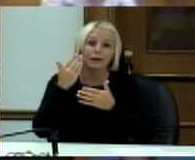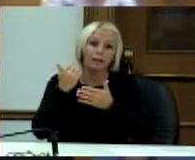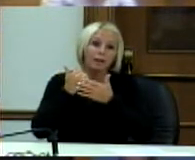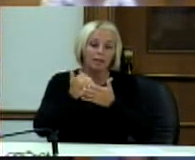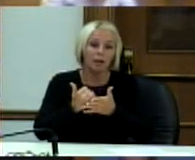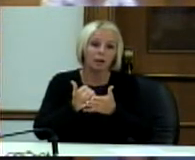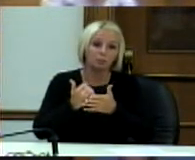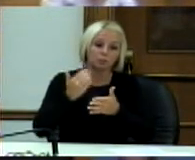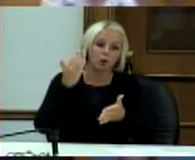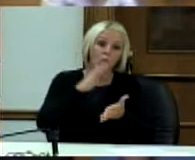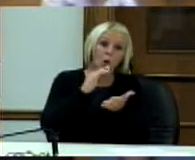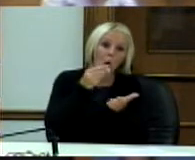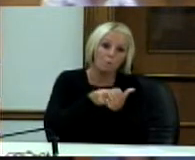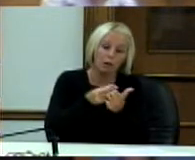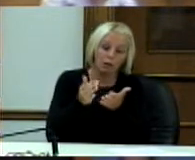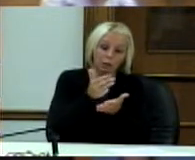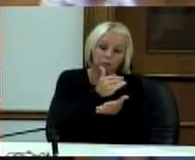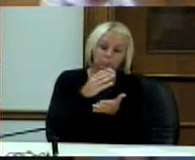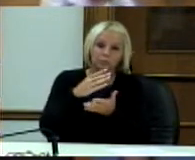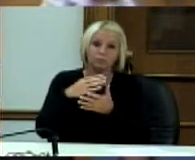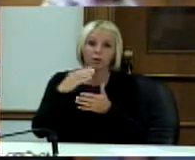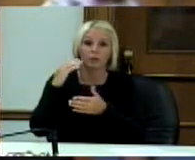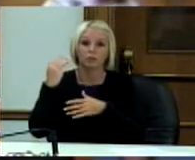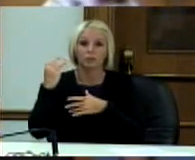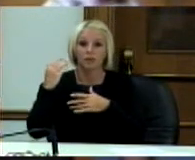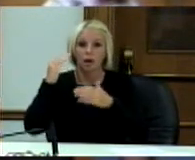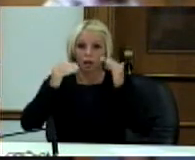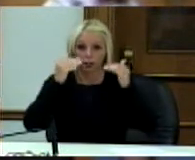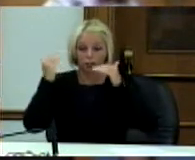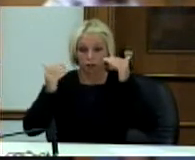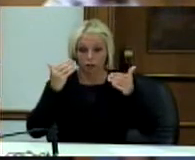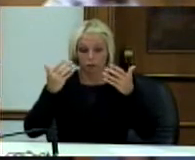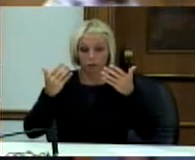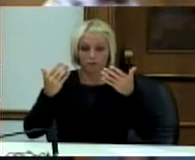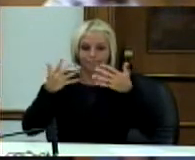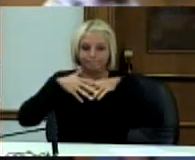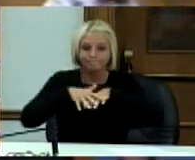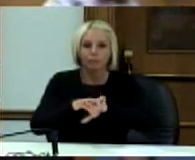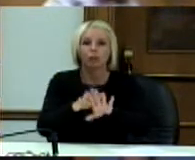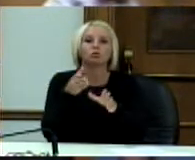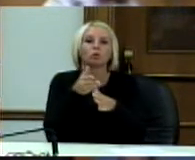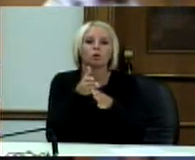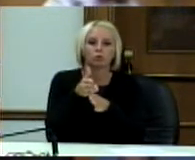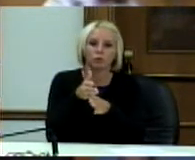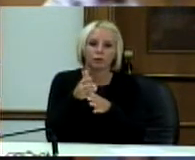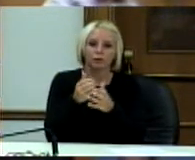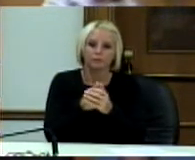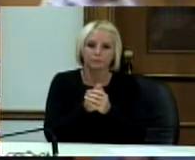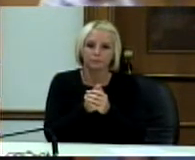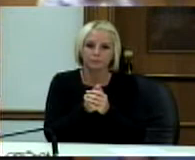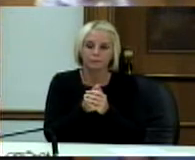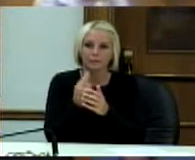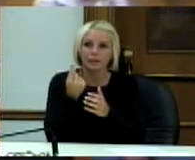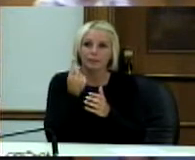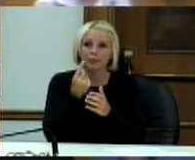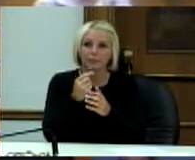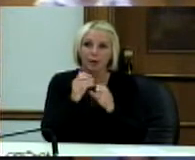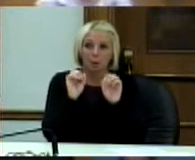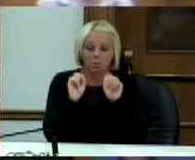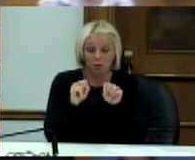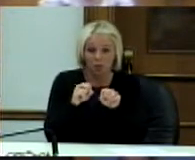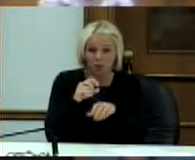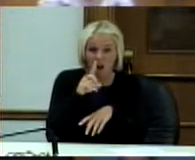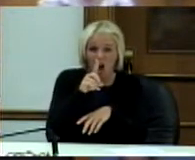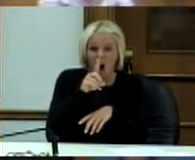helps low-wage, low-skilled adults in our community gain access to in-demand occupational career pathways. And it is something where